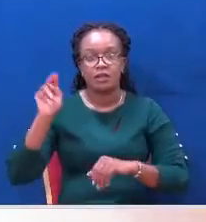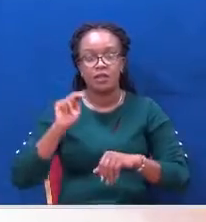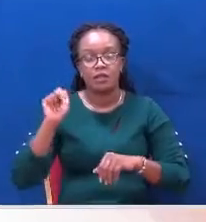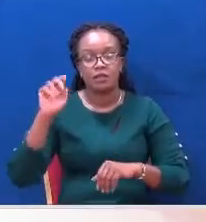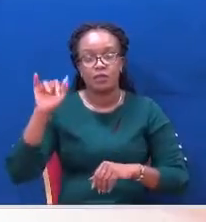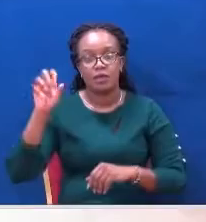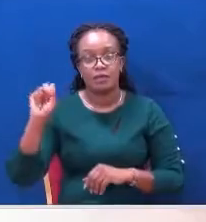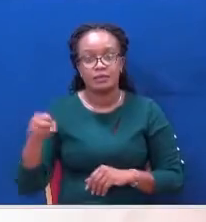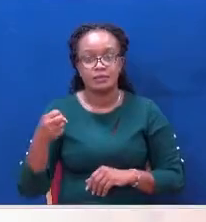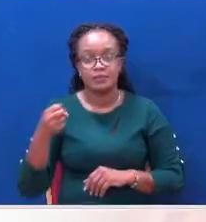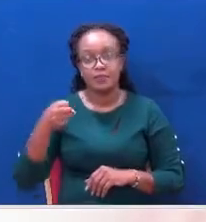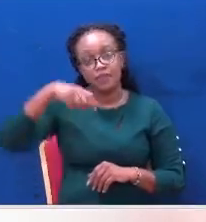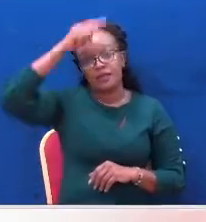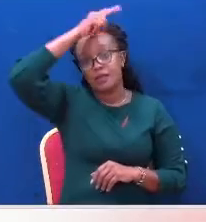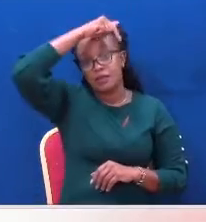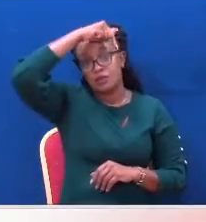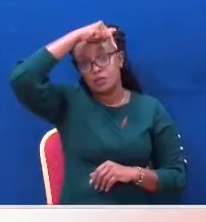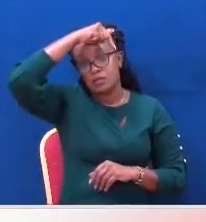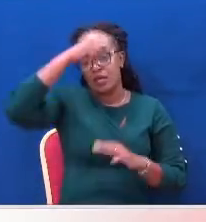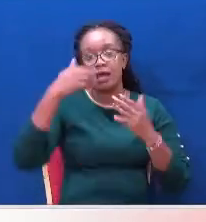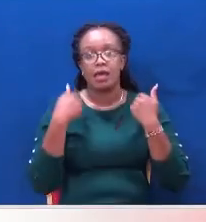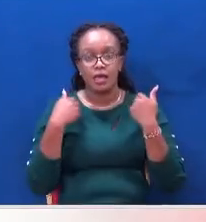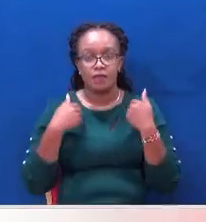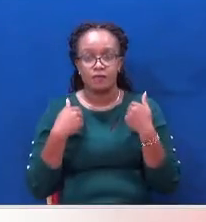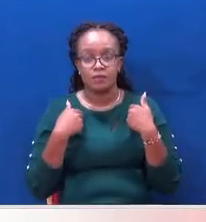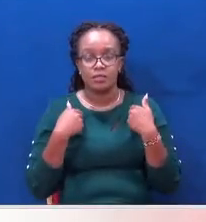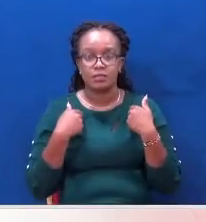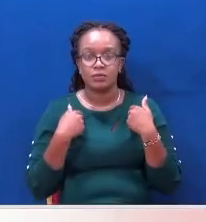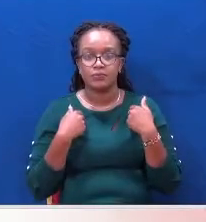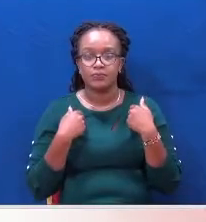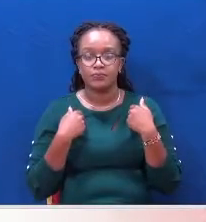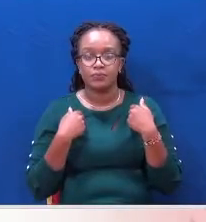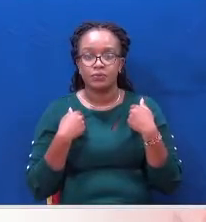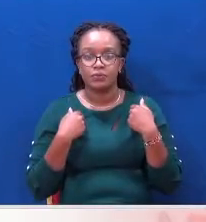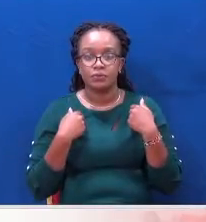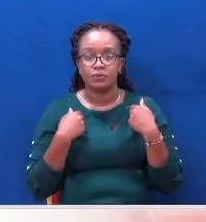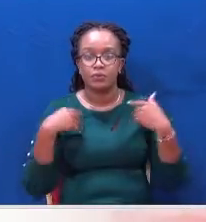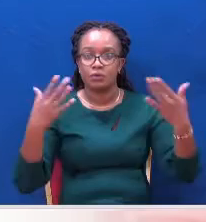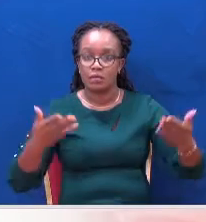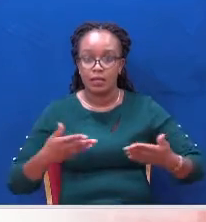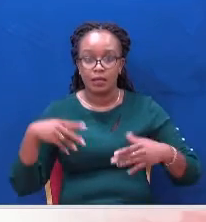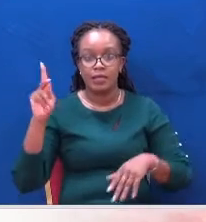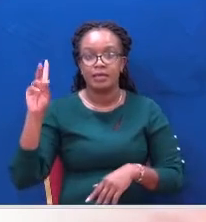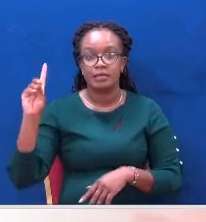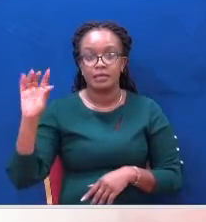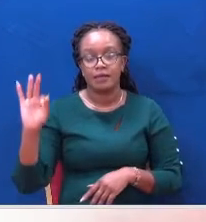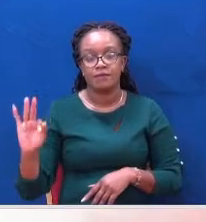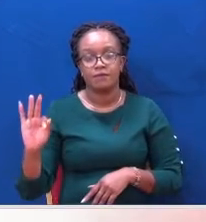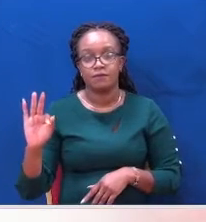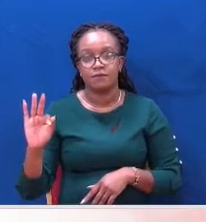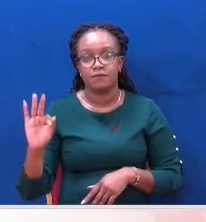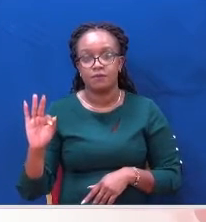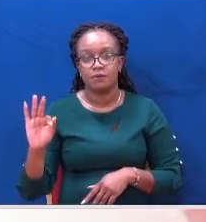graduates are also being steadily absorbed into the Kenya Defence Forces, and in this